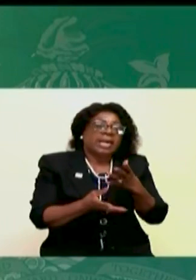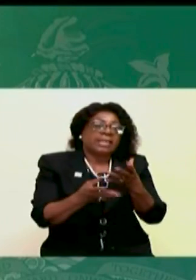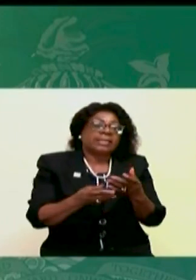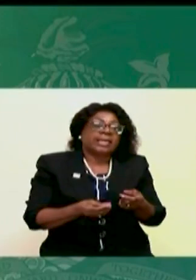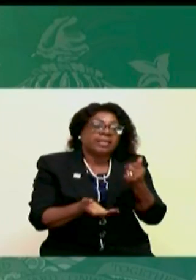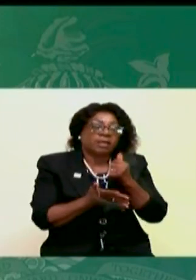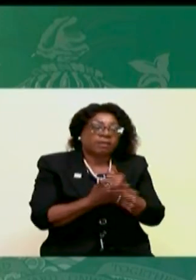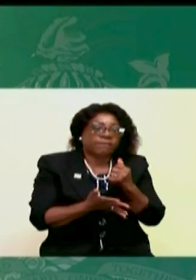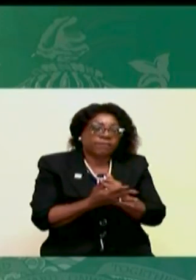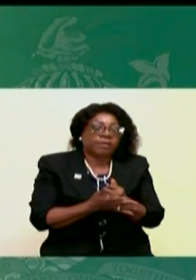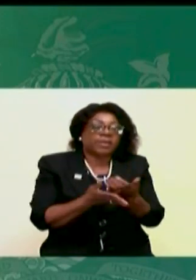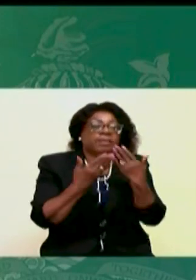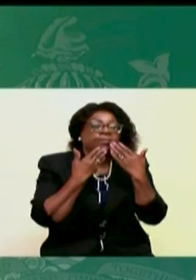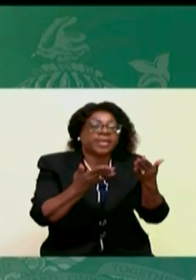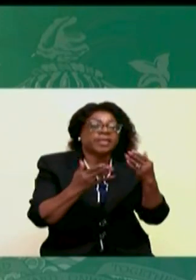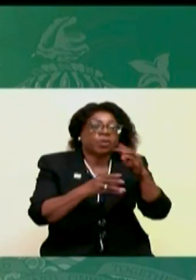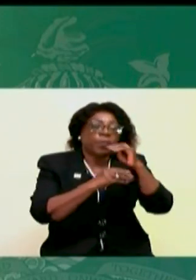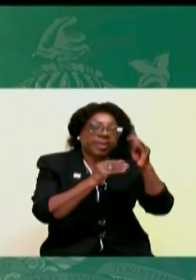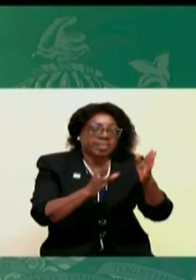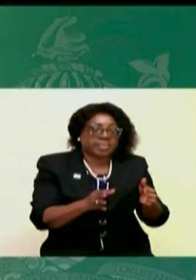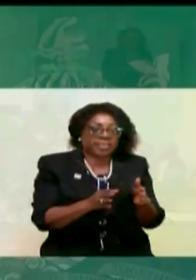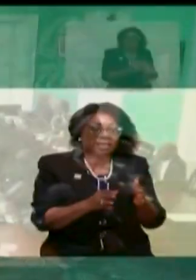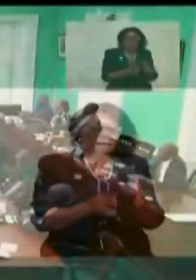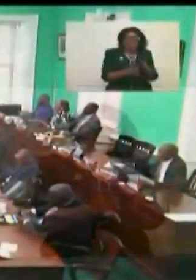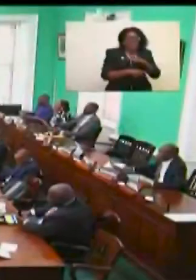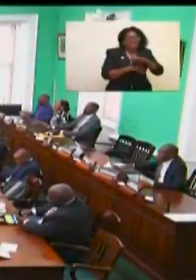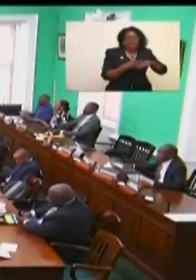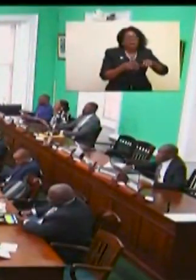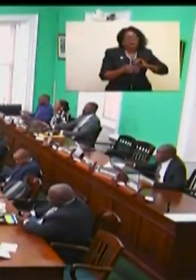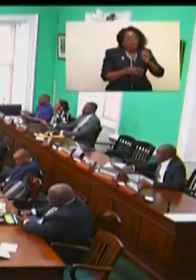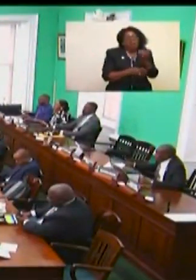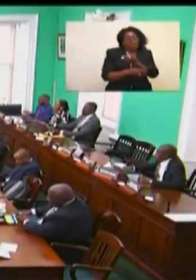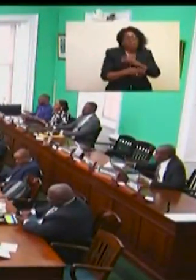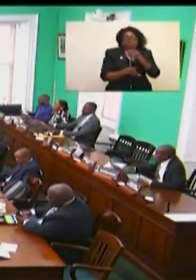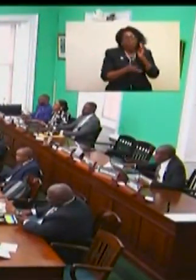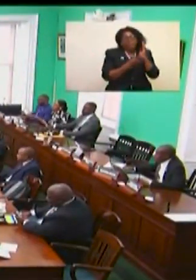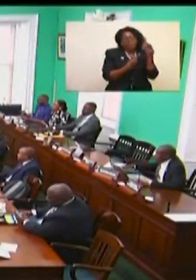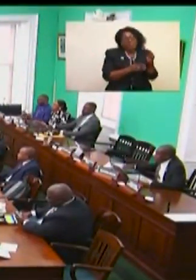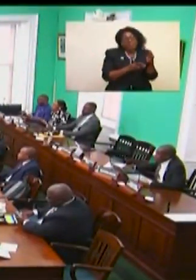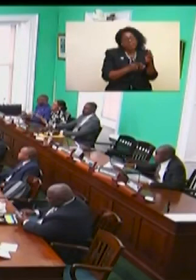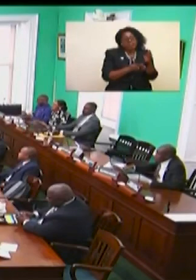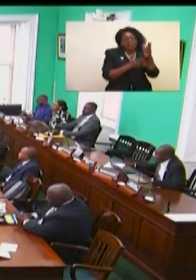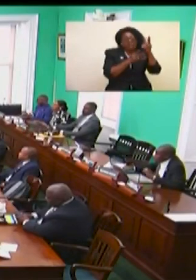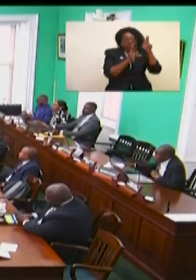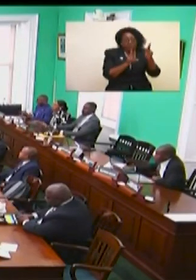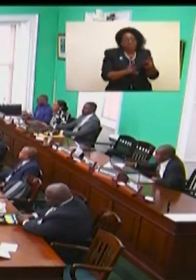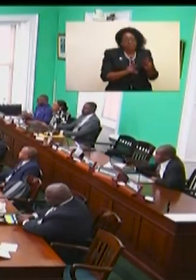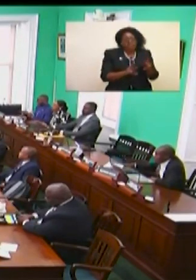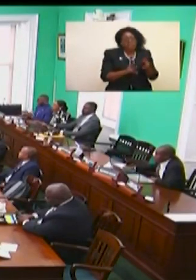thank you, Minister. Our people are happier today because of you.